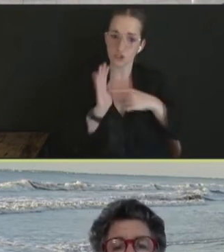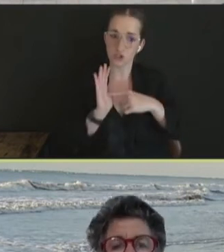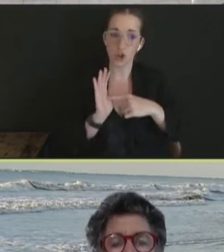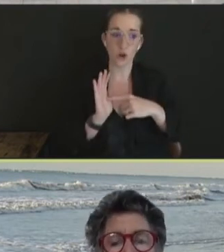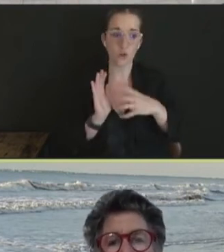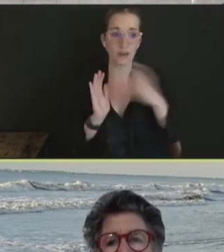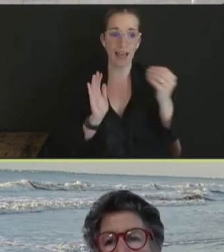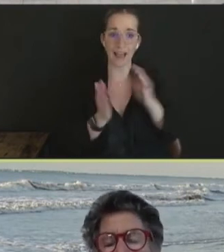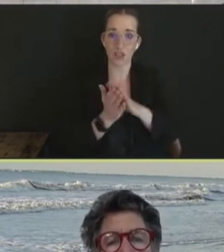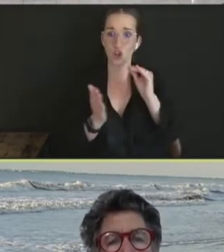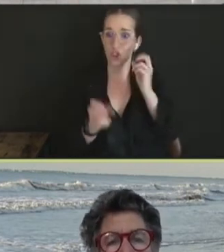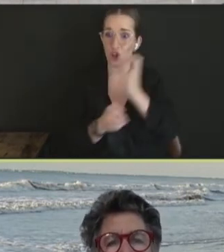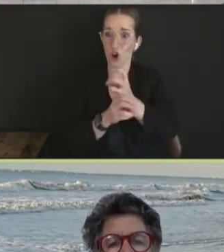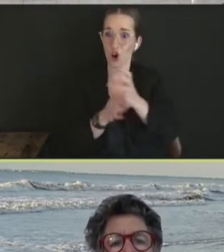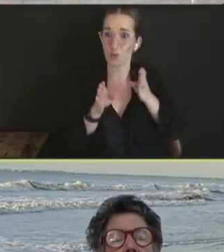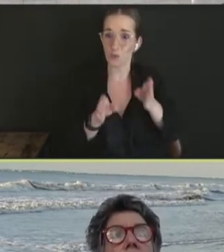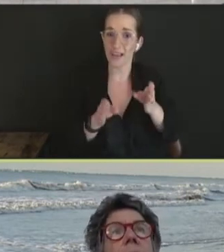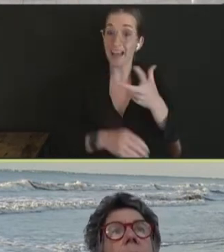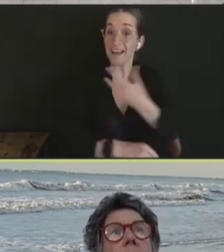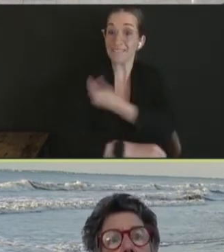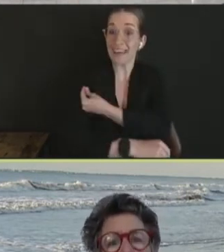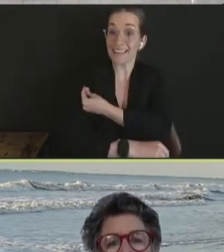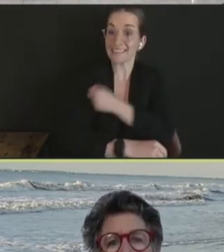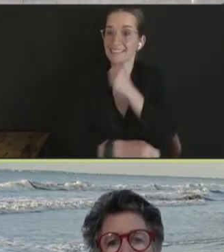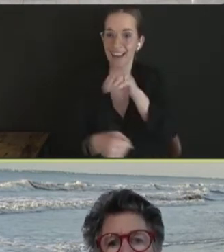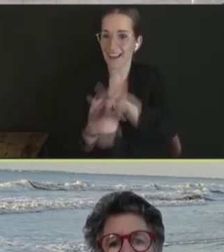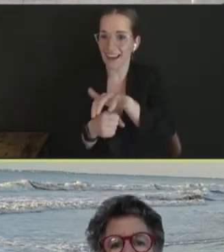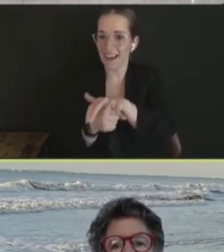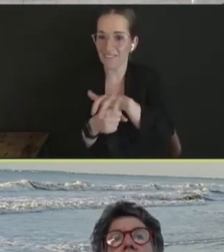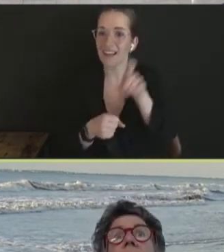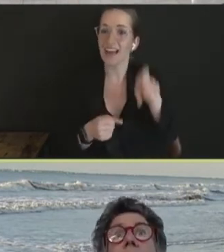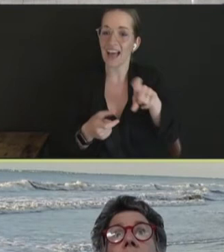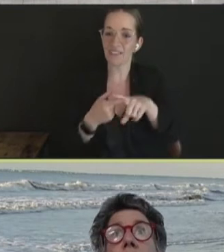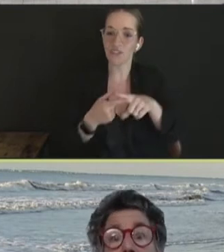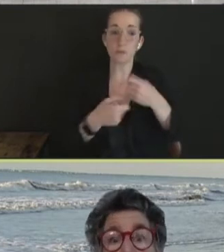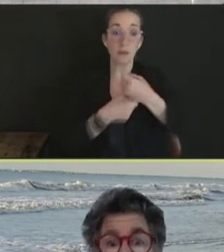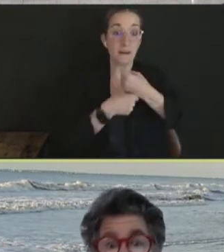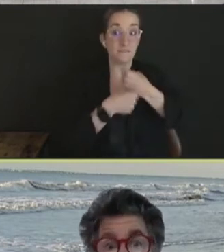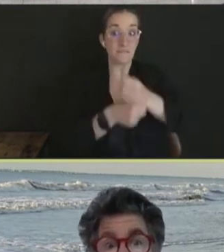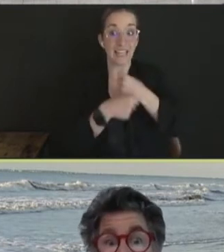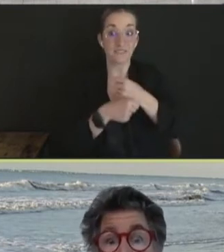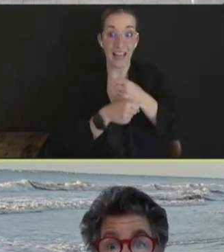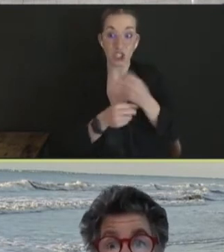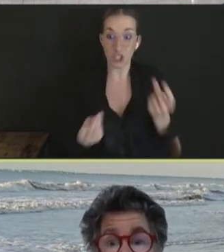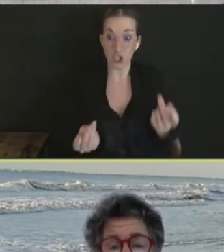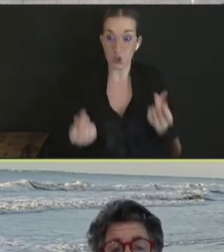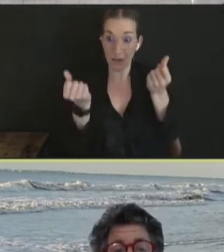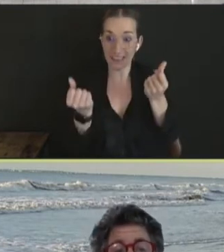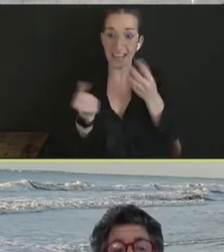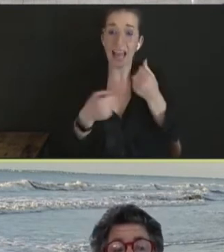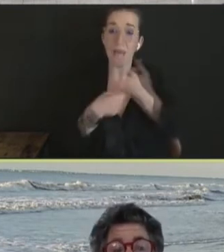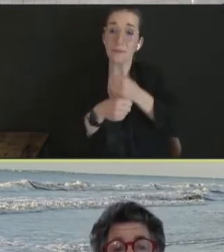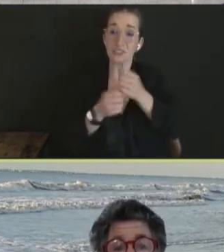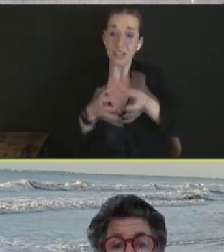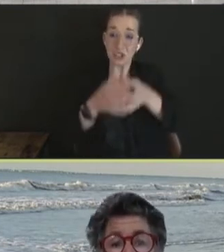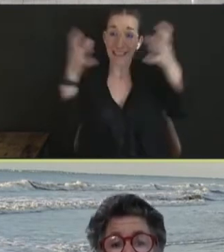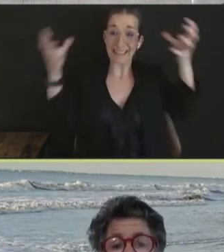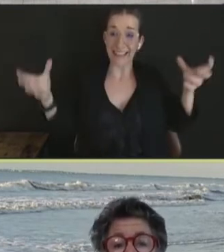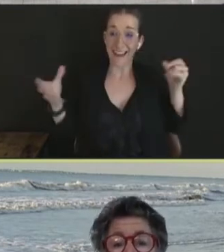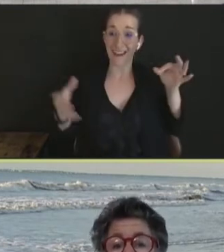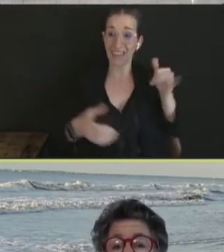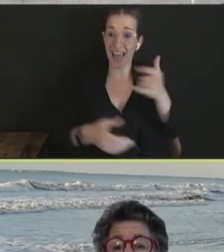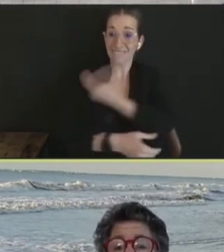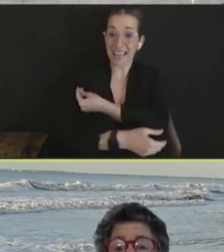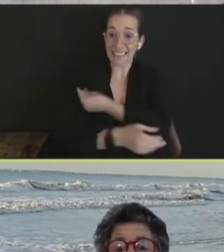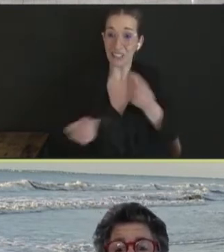from COVID is that that's not enough. You've got to be able to manufacture it quickly. You've got to be able to manufacture a lot of it quickly. And